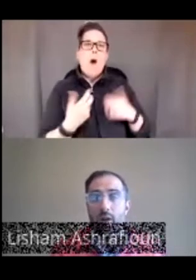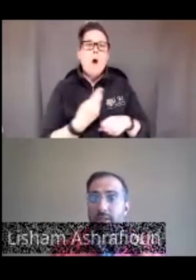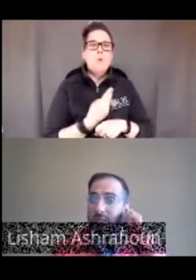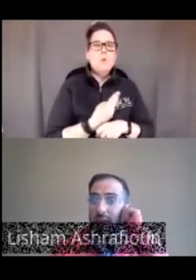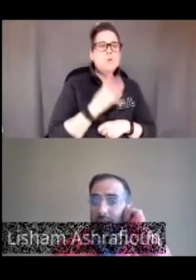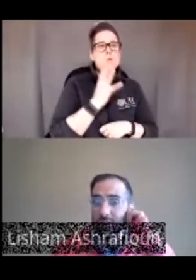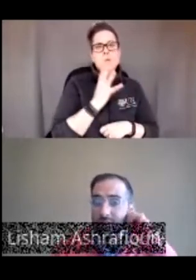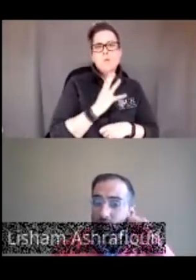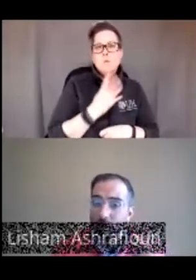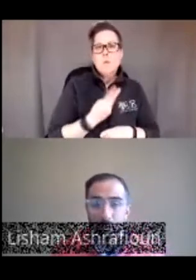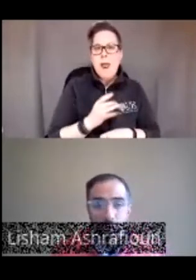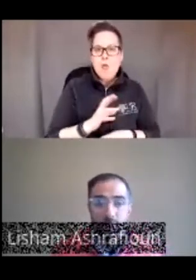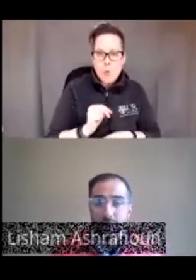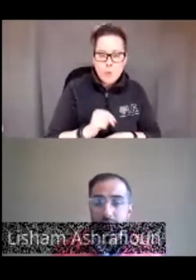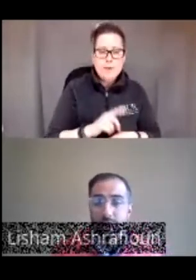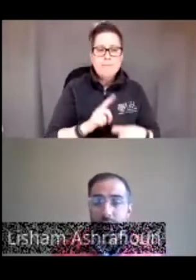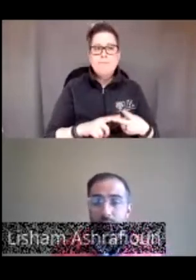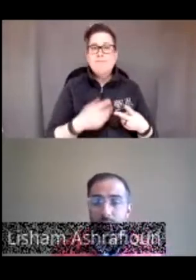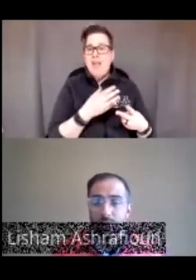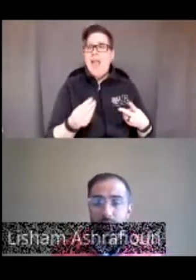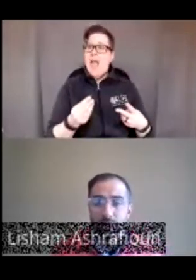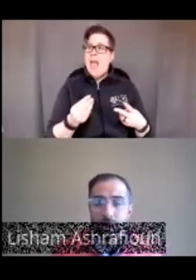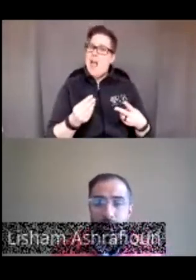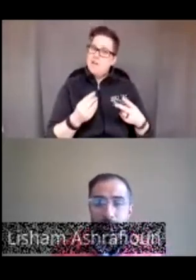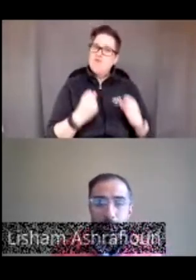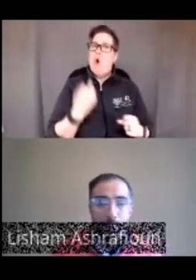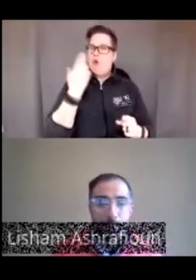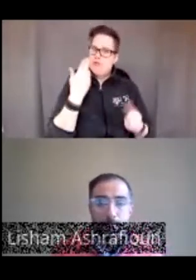also often cited as a strong motivator for heroin use.